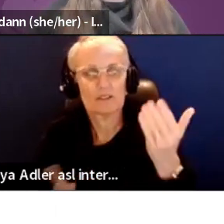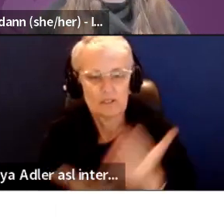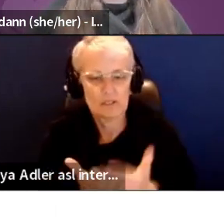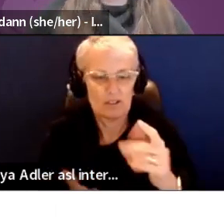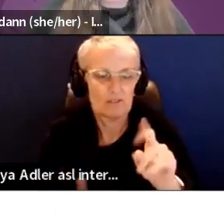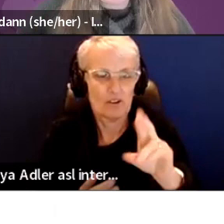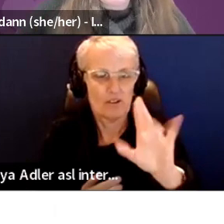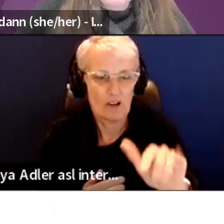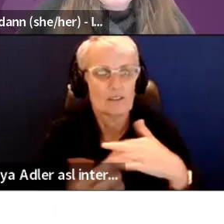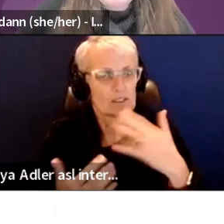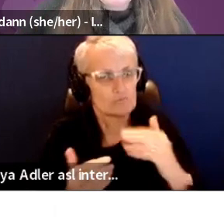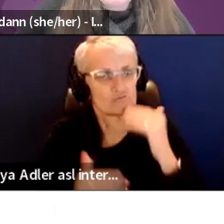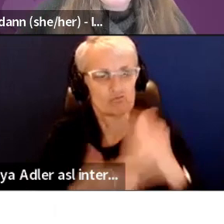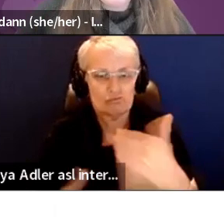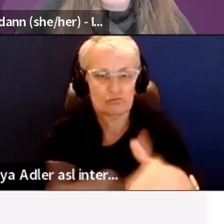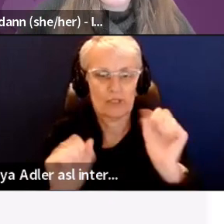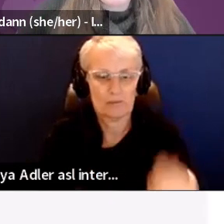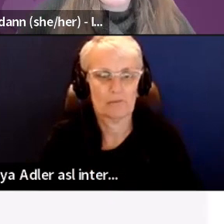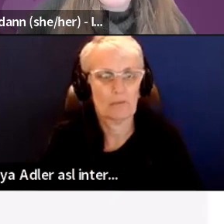you're good to go.